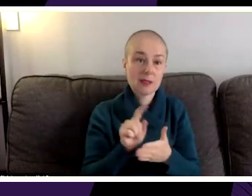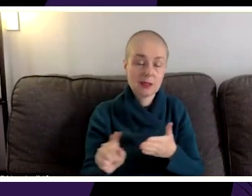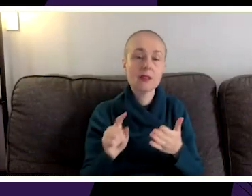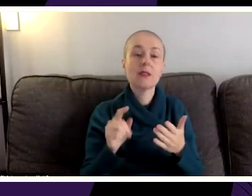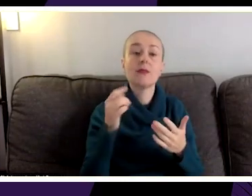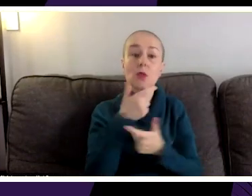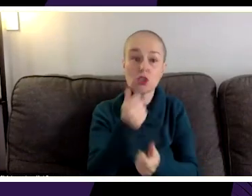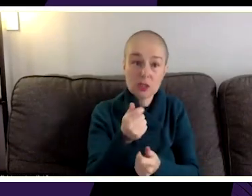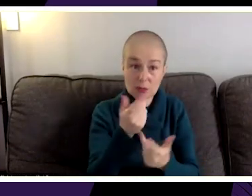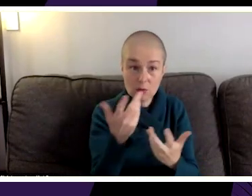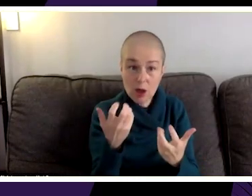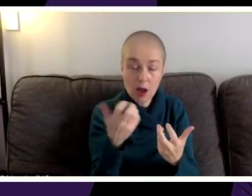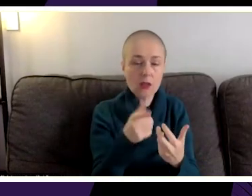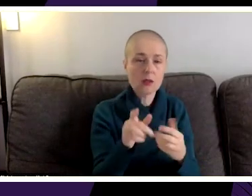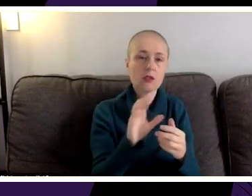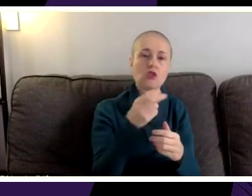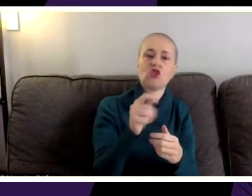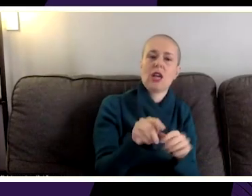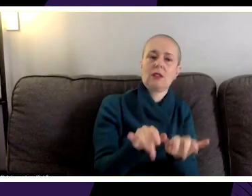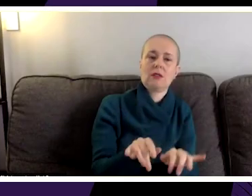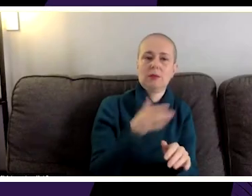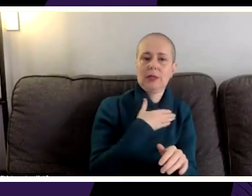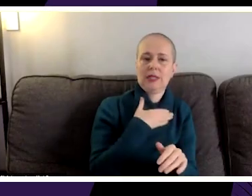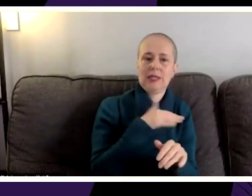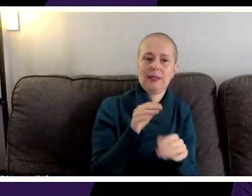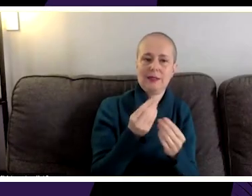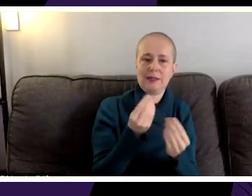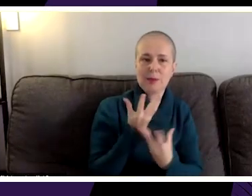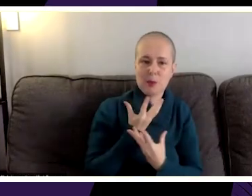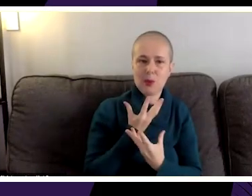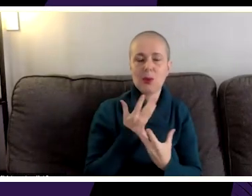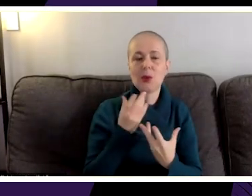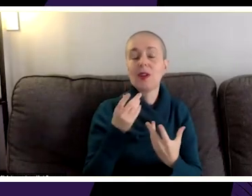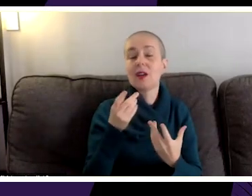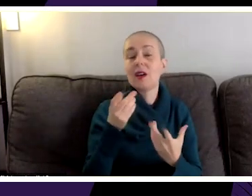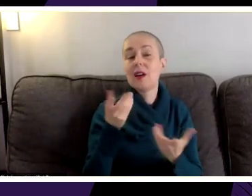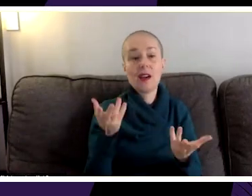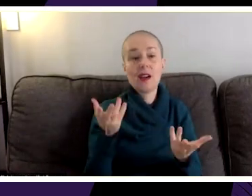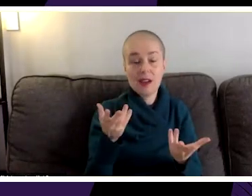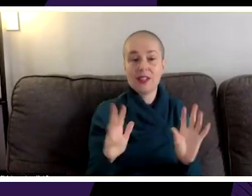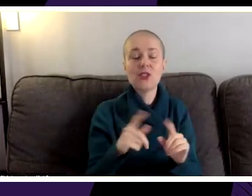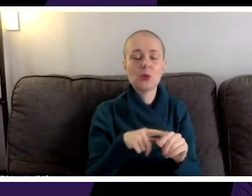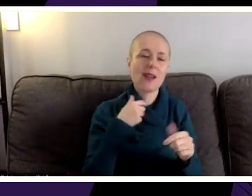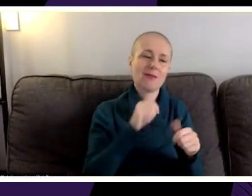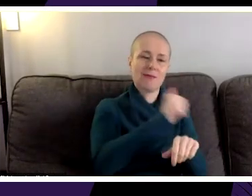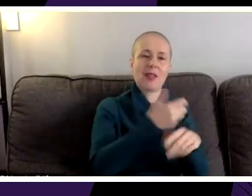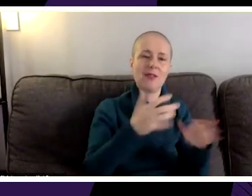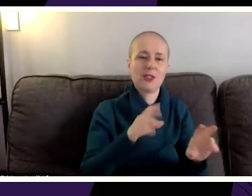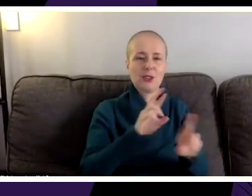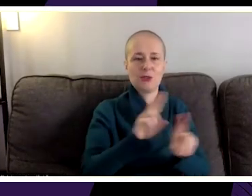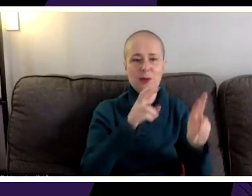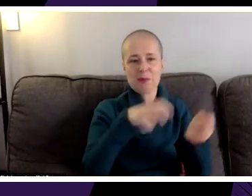so in the chat. Otherwise, all the config has been figured out for contributors to start tackling migration. So yeah, go